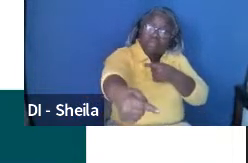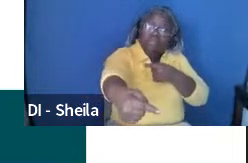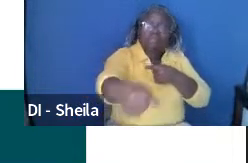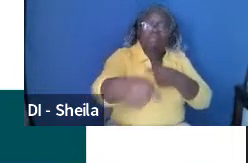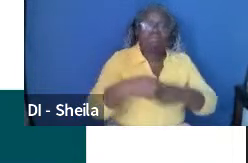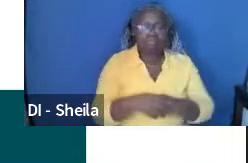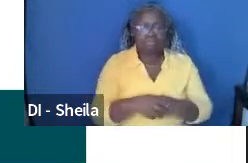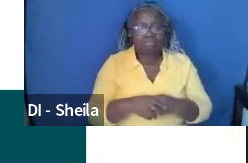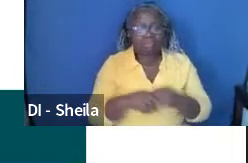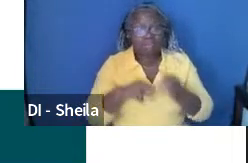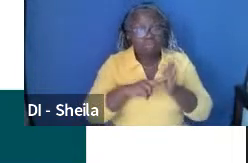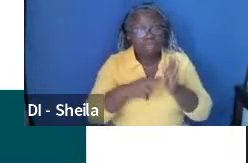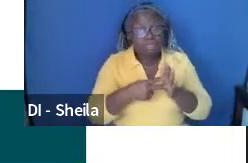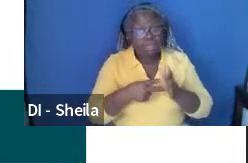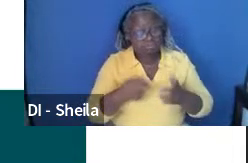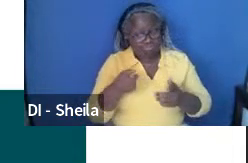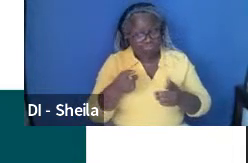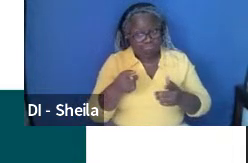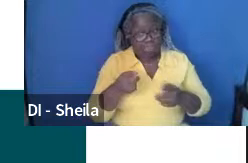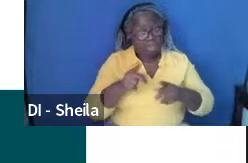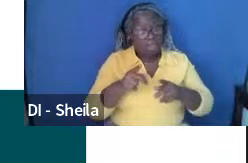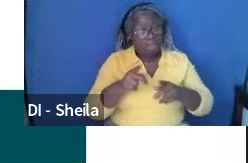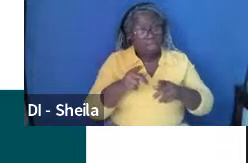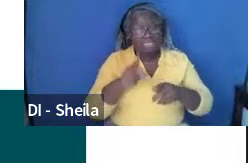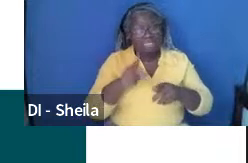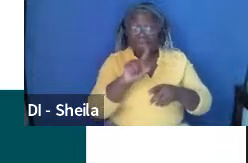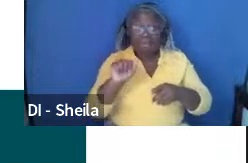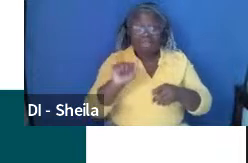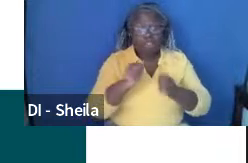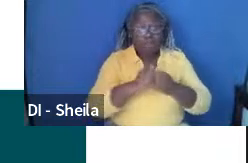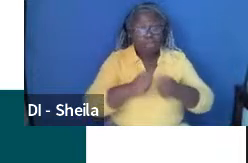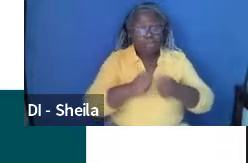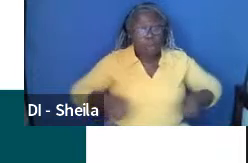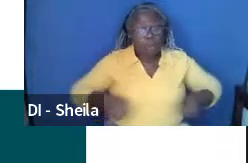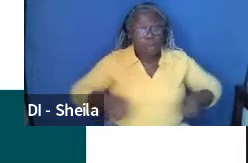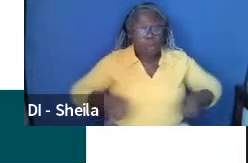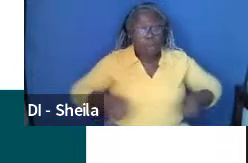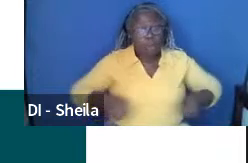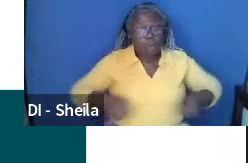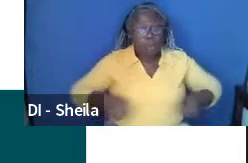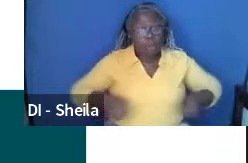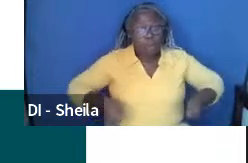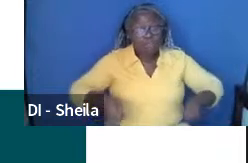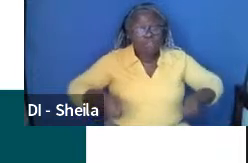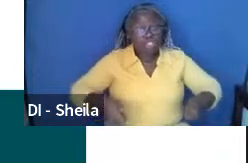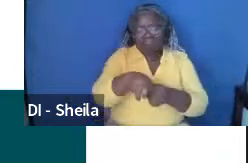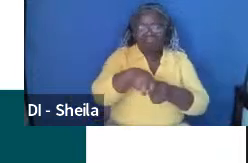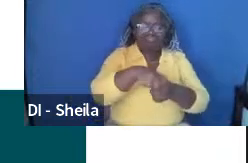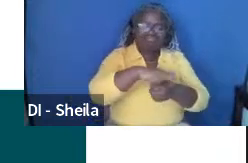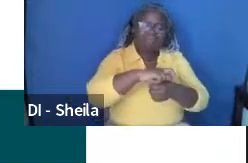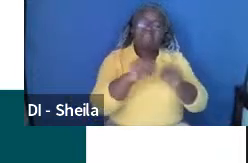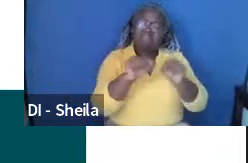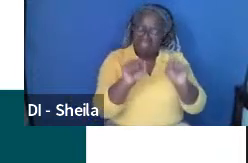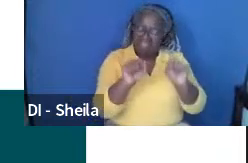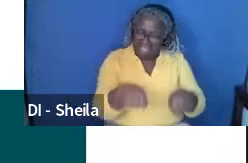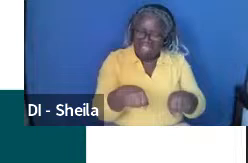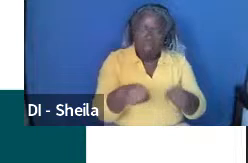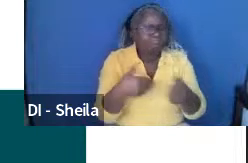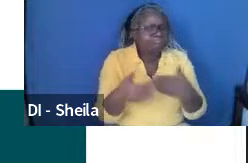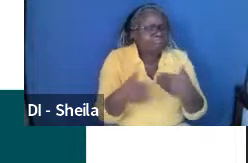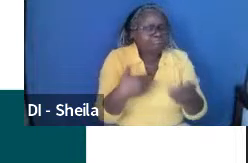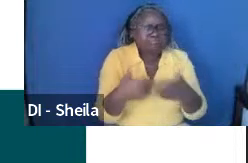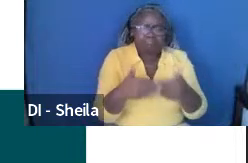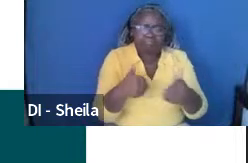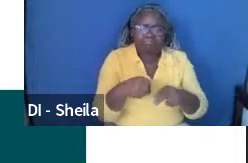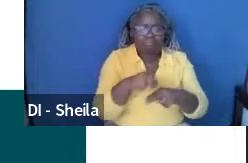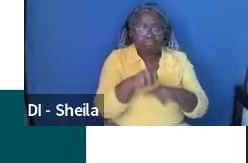rooms and have left side and right side access. Now, I think it was Bobby and Anna that showed earlier